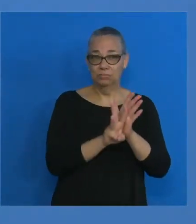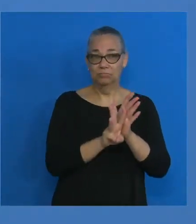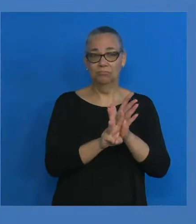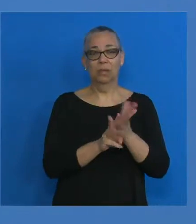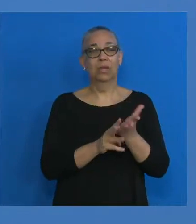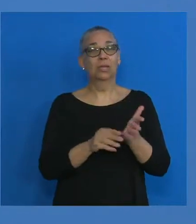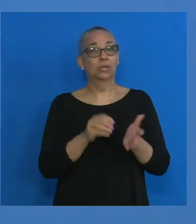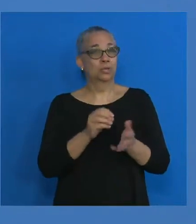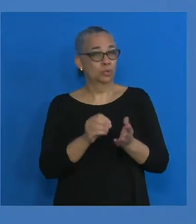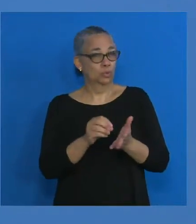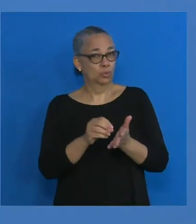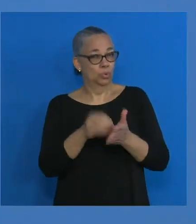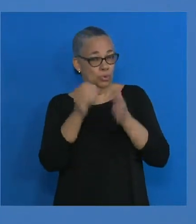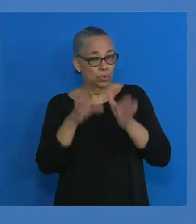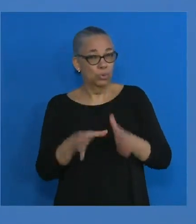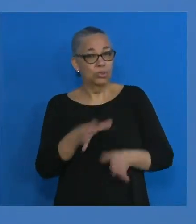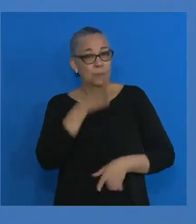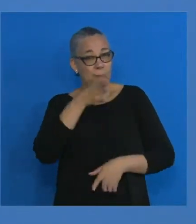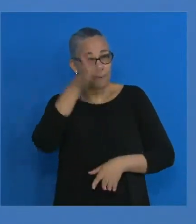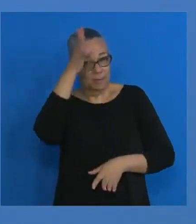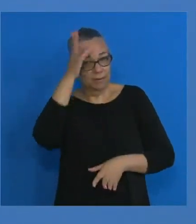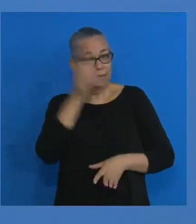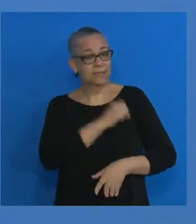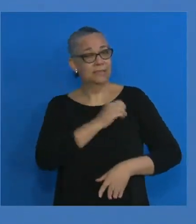parents, and staff have been asked to quarantine.